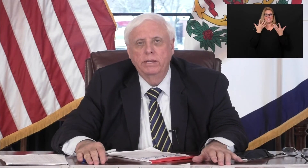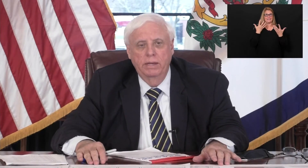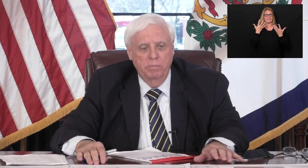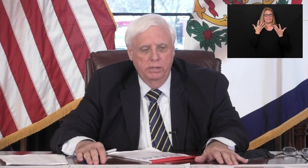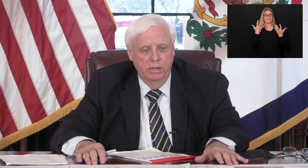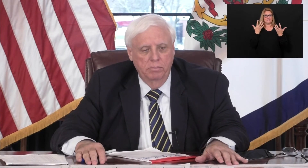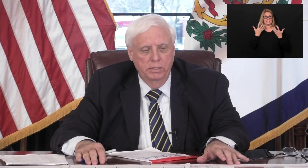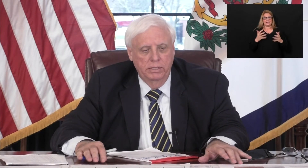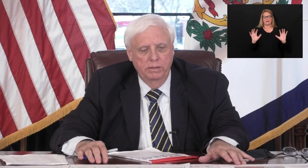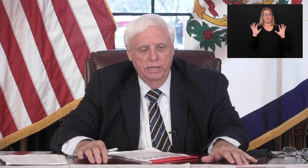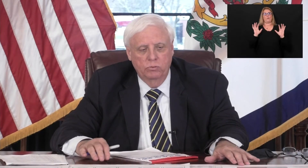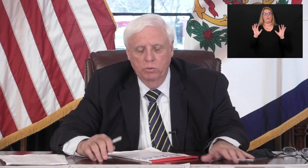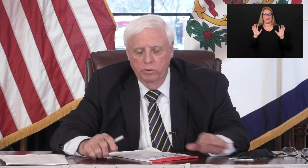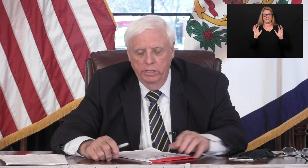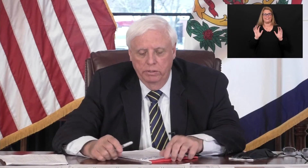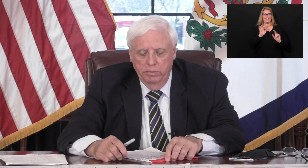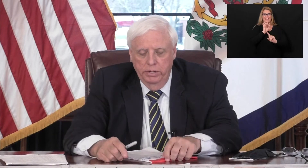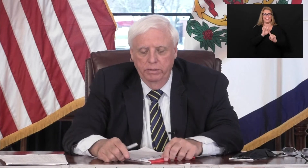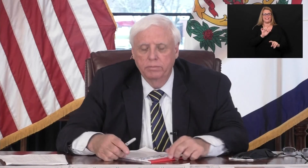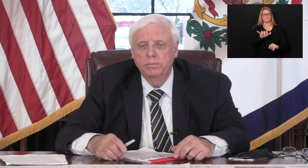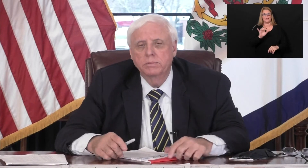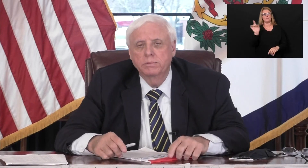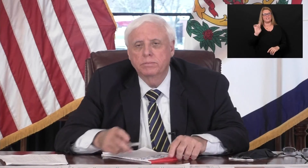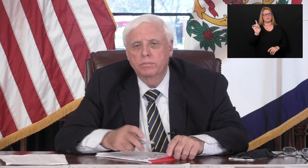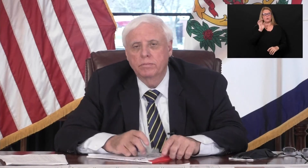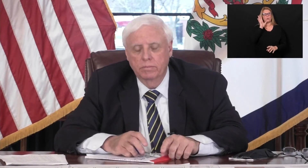and tell you that, but that's where we're going to get the money.